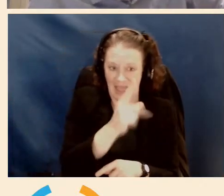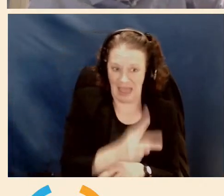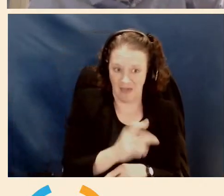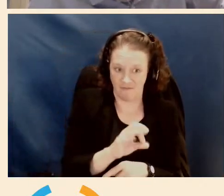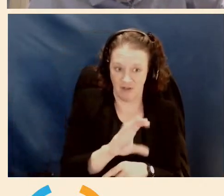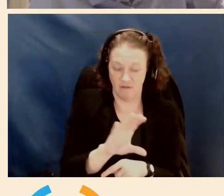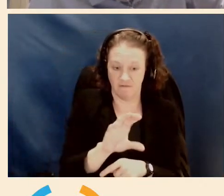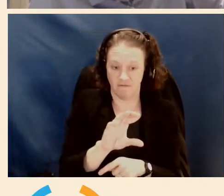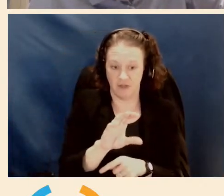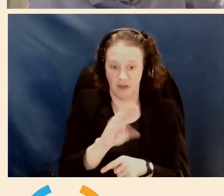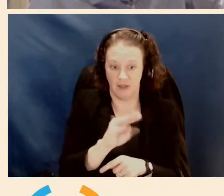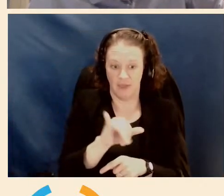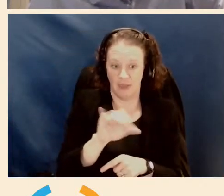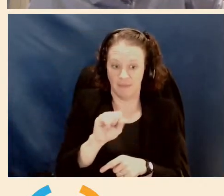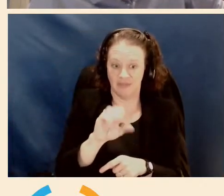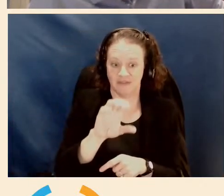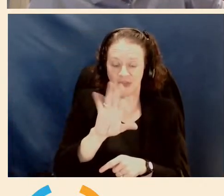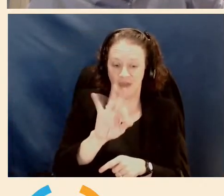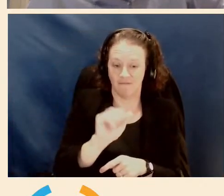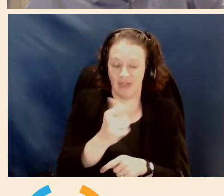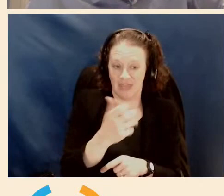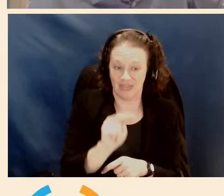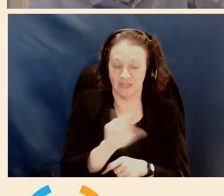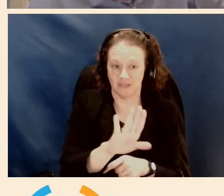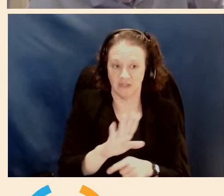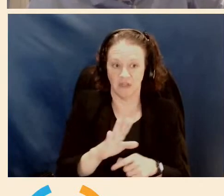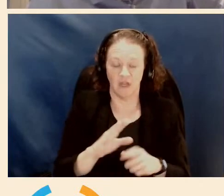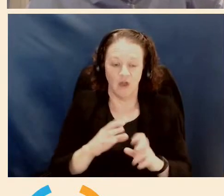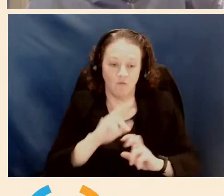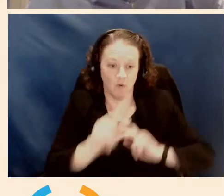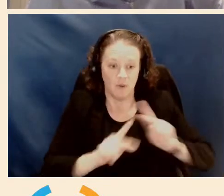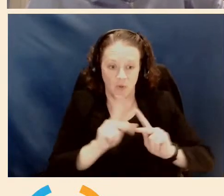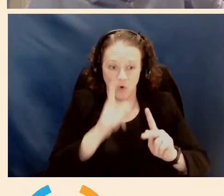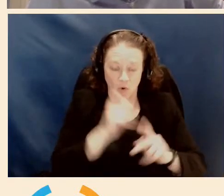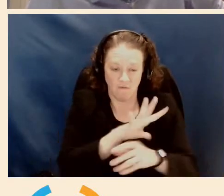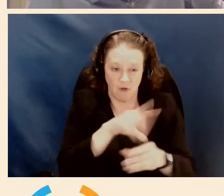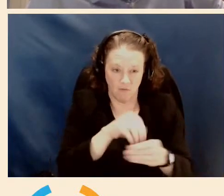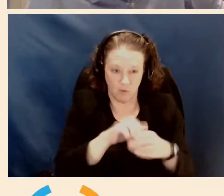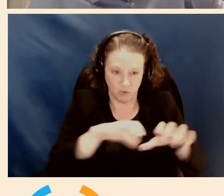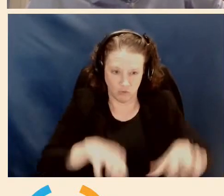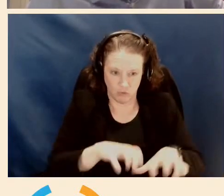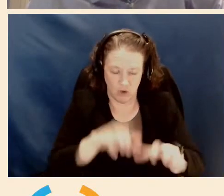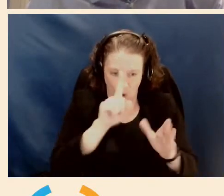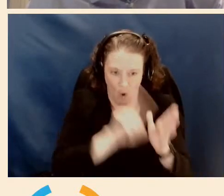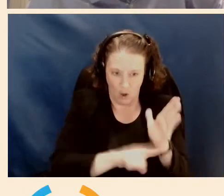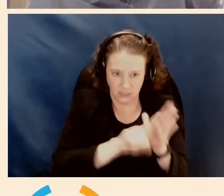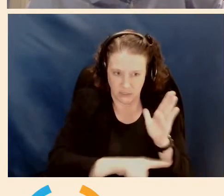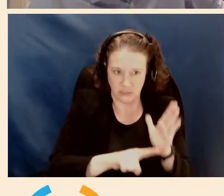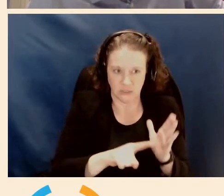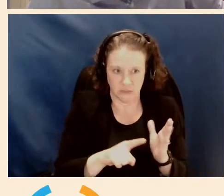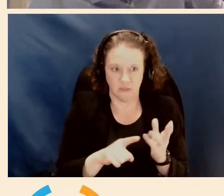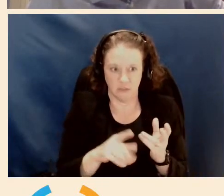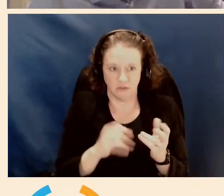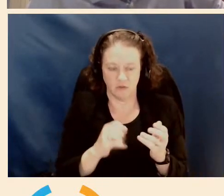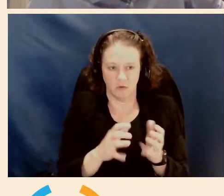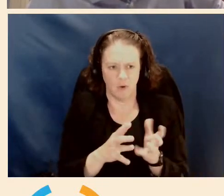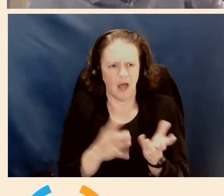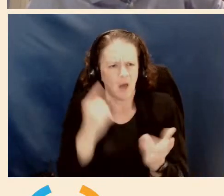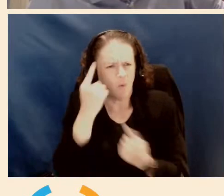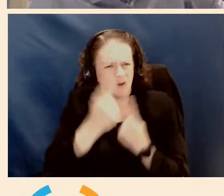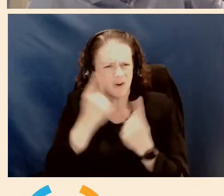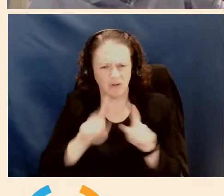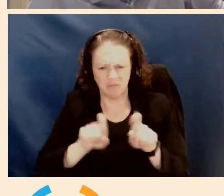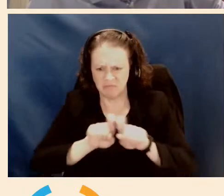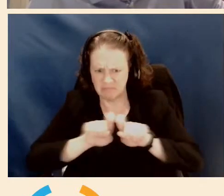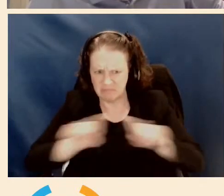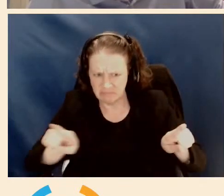members are subject to audits conducted by the Secretary of State's office. I guess the first question of the evening is, are limits on campaign contributions